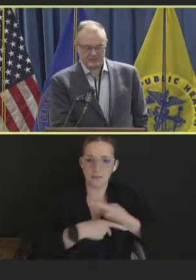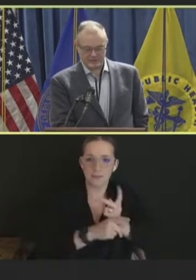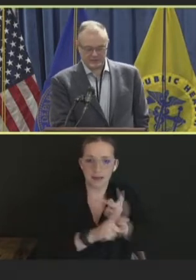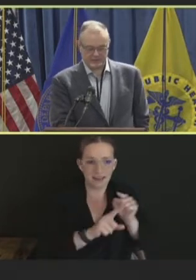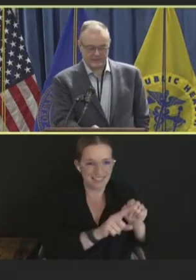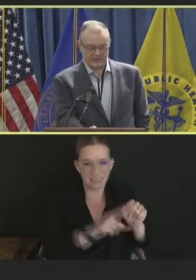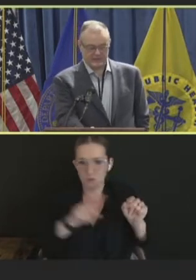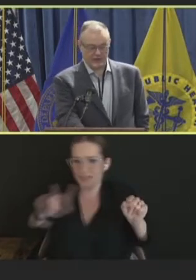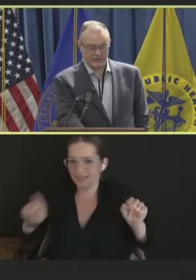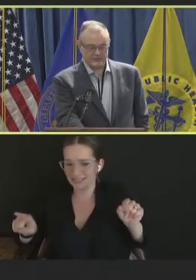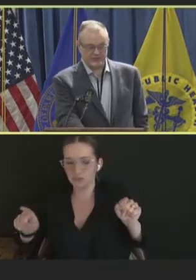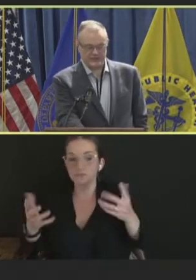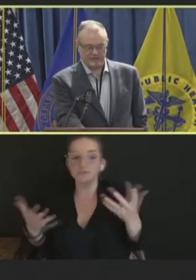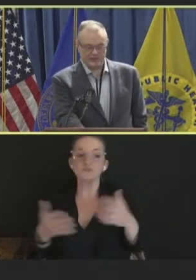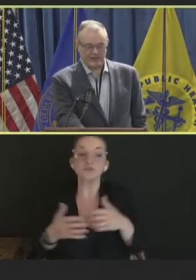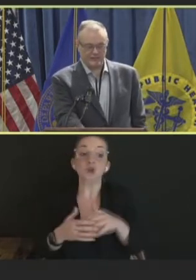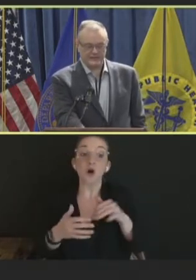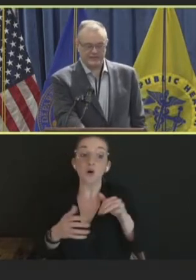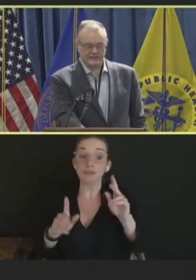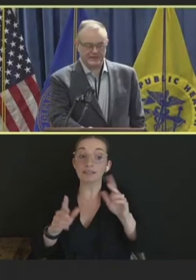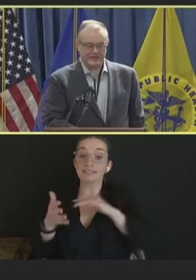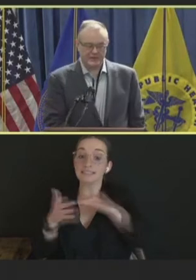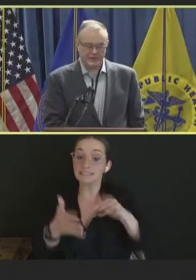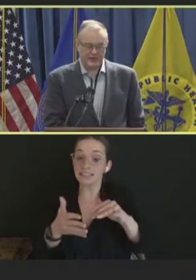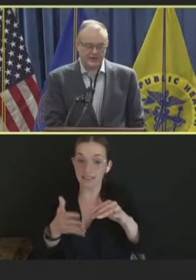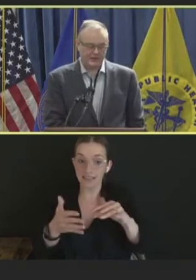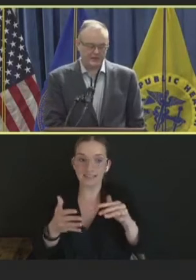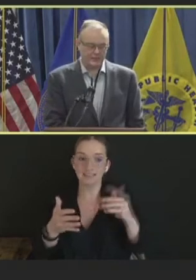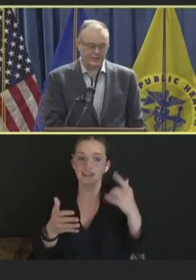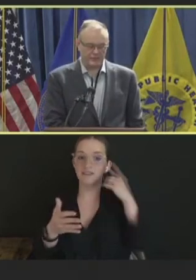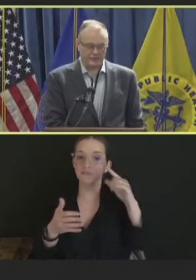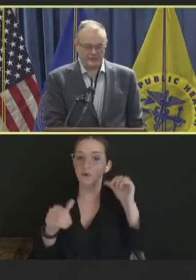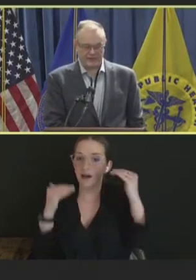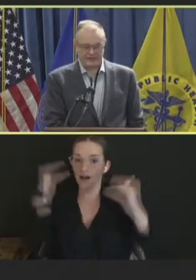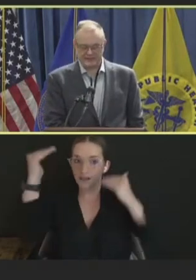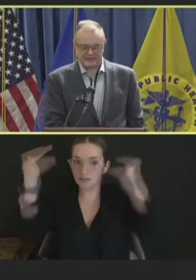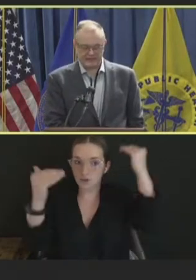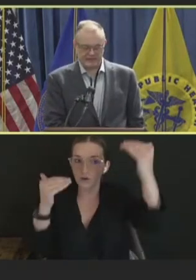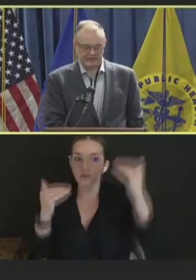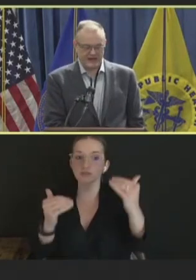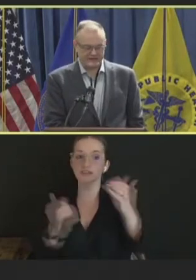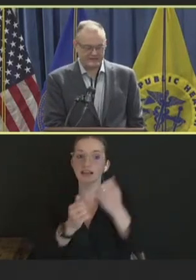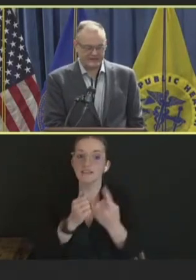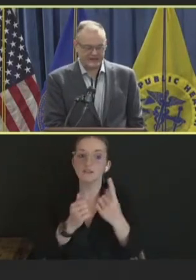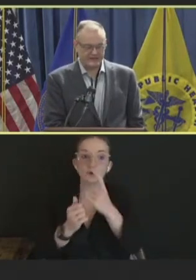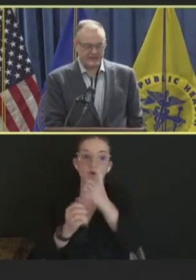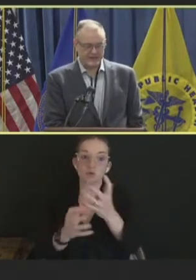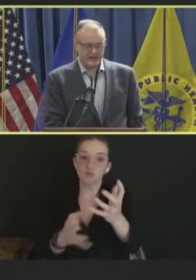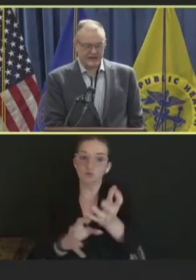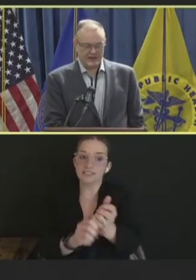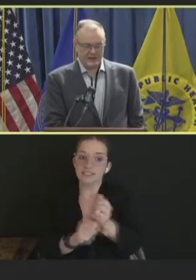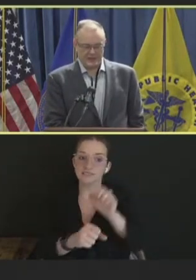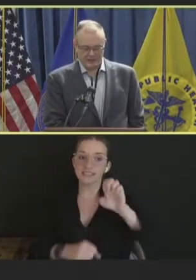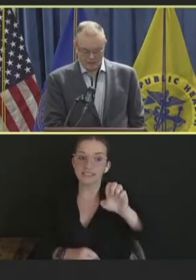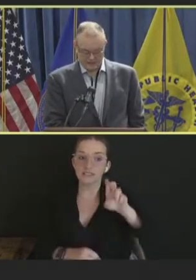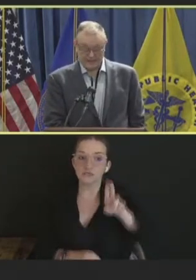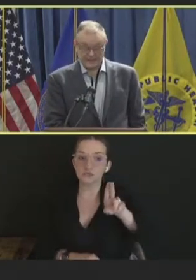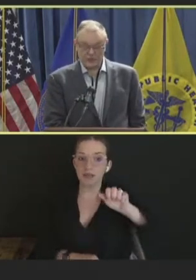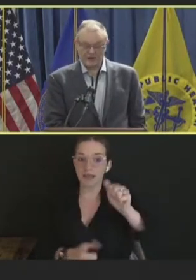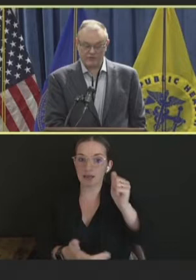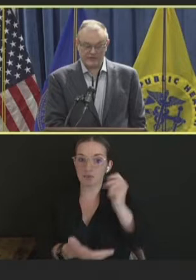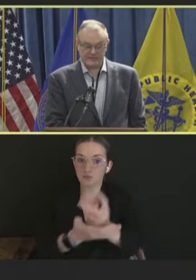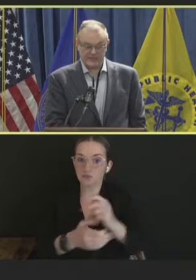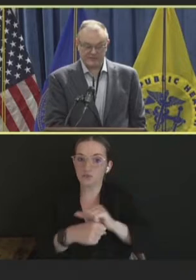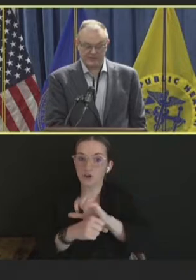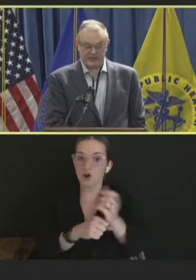It was adults. Everybody had received an EUA-approved COVID-19 vaccine. It was at least